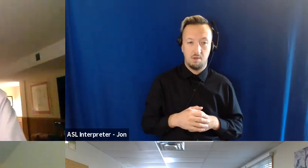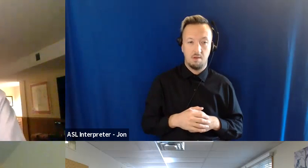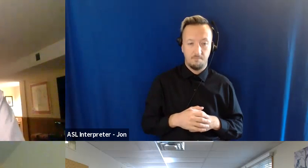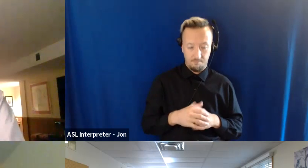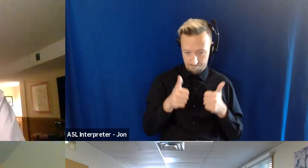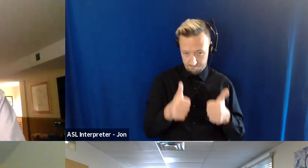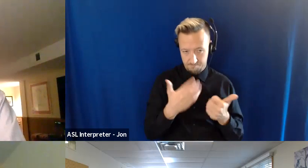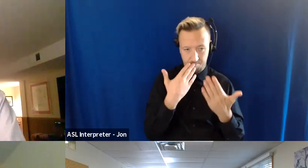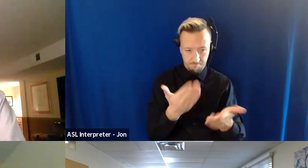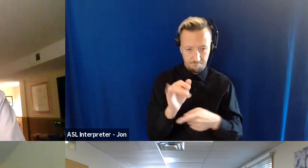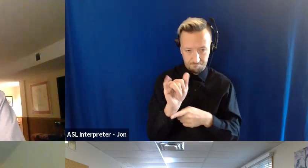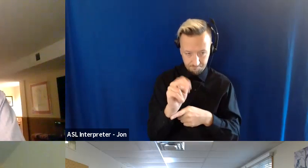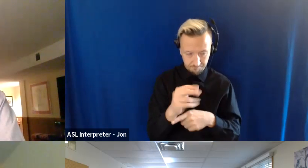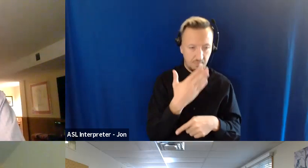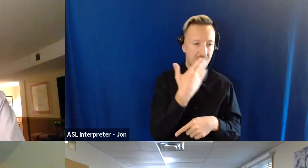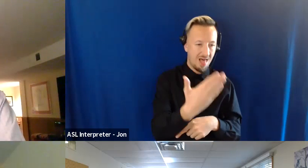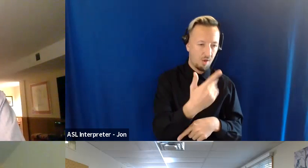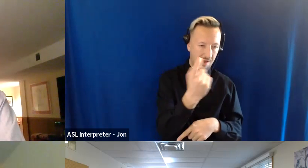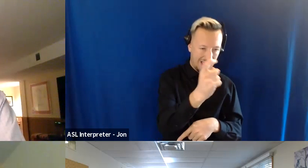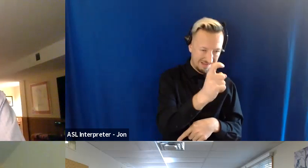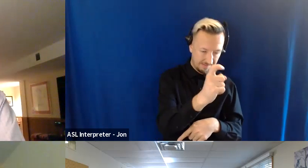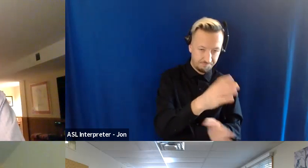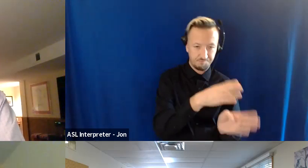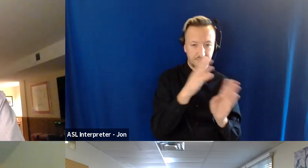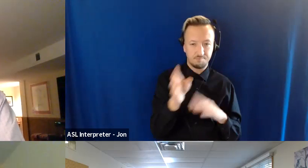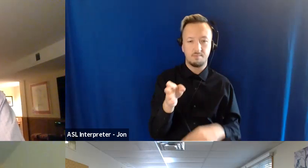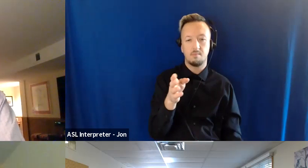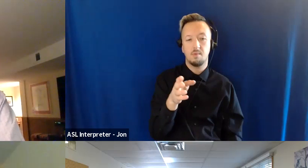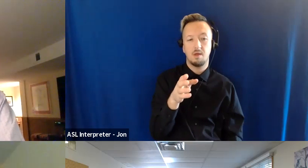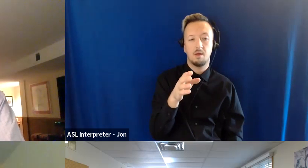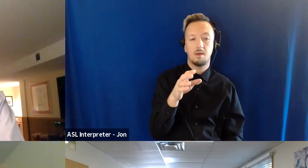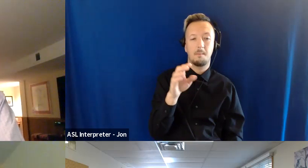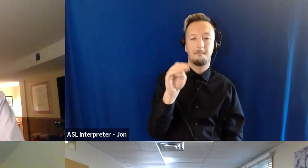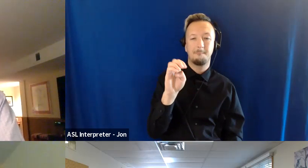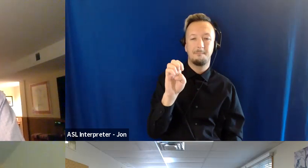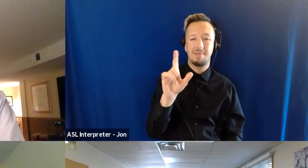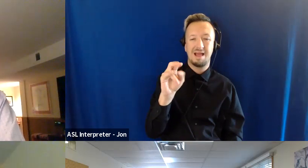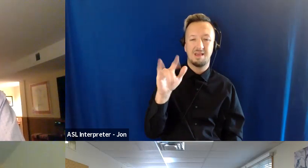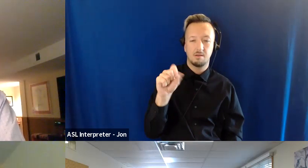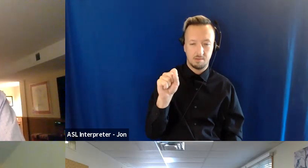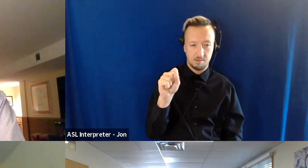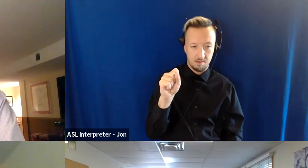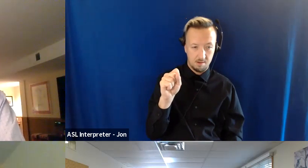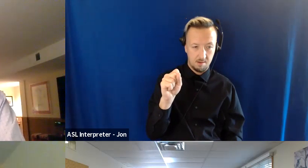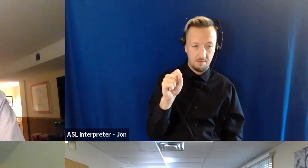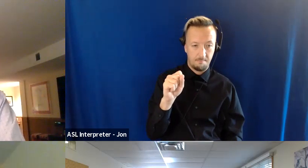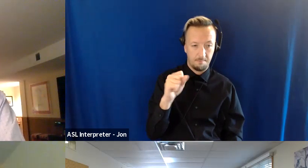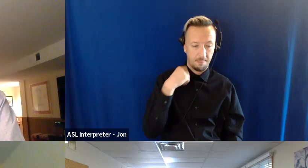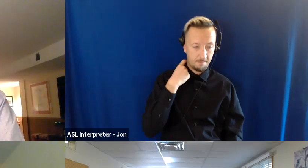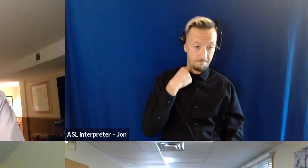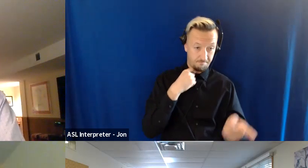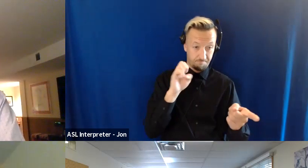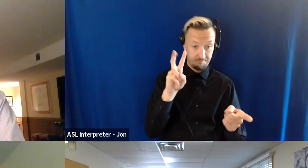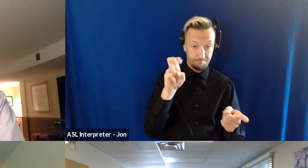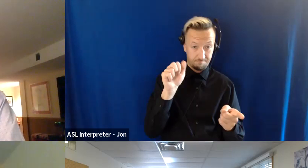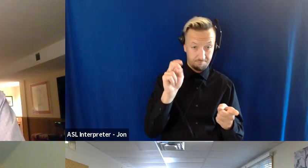Excellent. Thank you, Ian. Thank you, Xers. Next, we're going to hear from the Millennials, and we'll get started. We'll have Evan kick